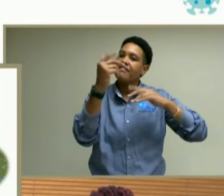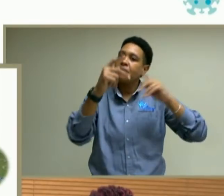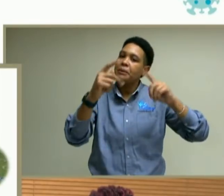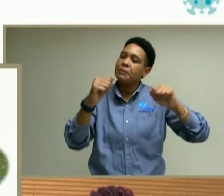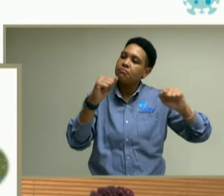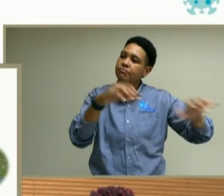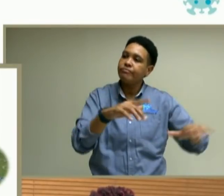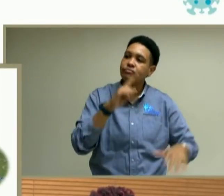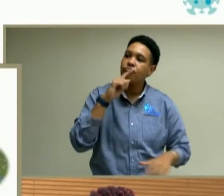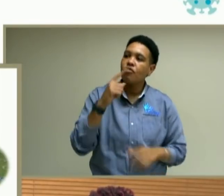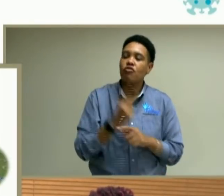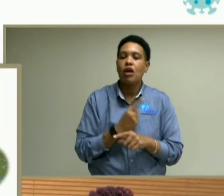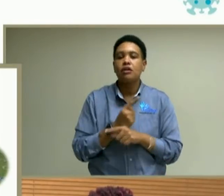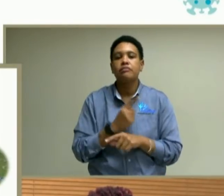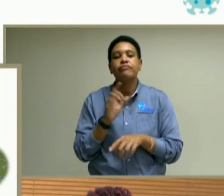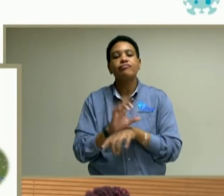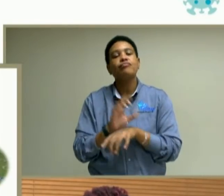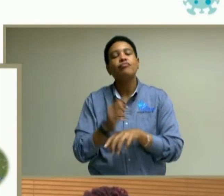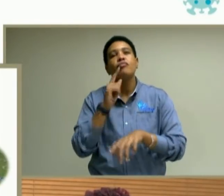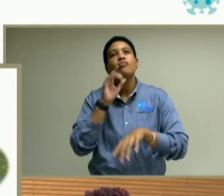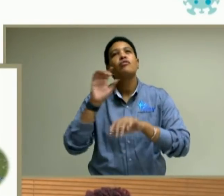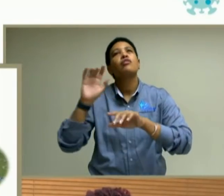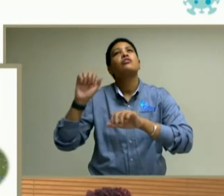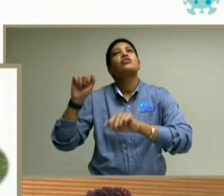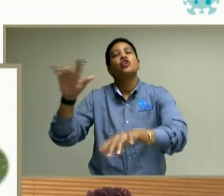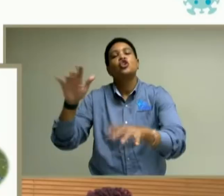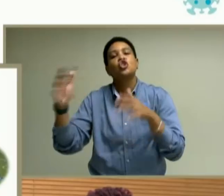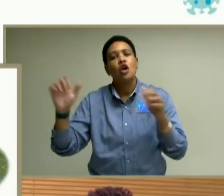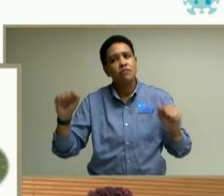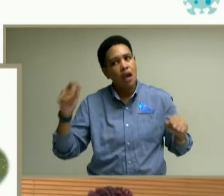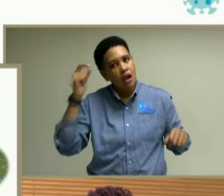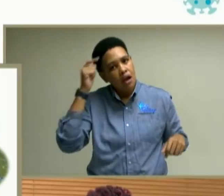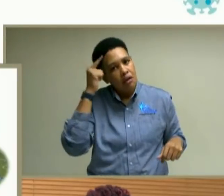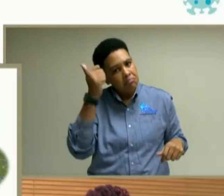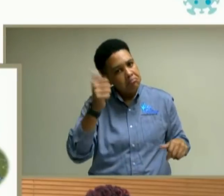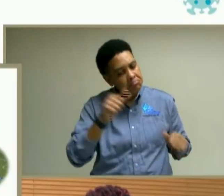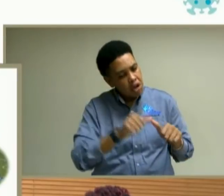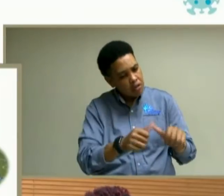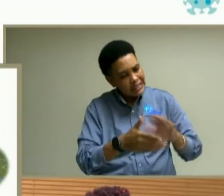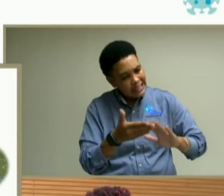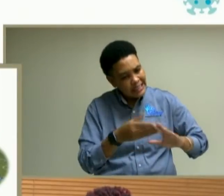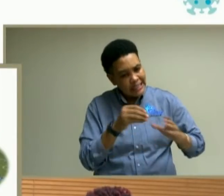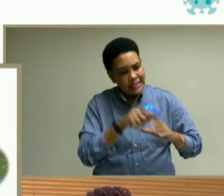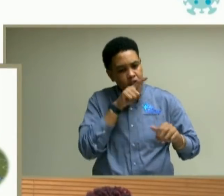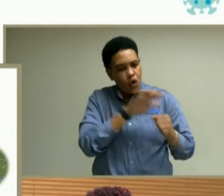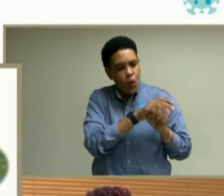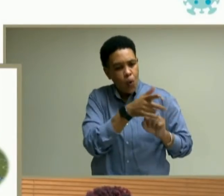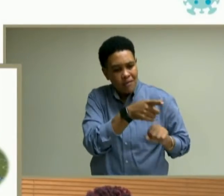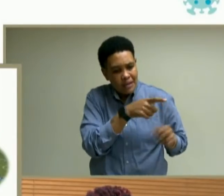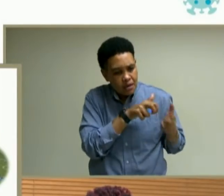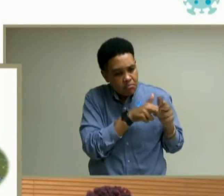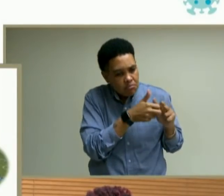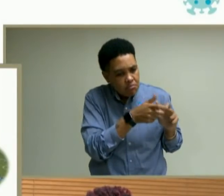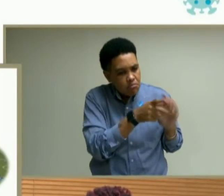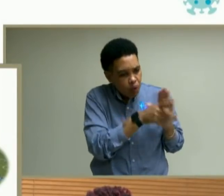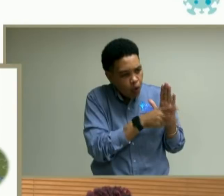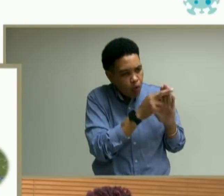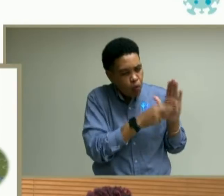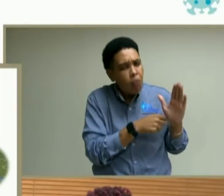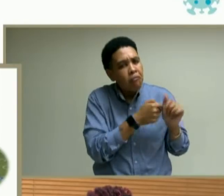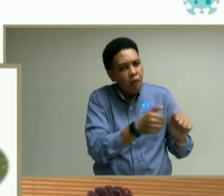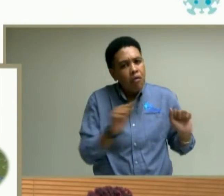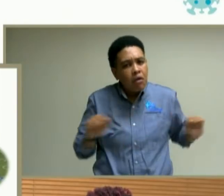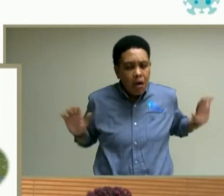persons, regular church or religious services can continue within the COVID-19 protocols that have been